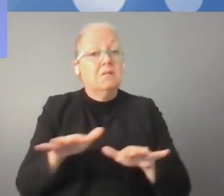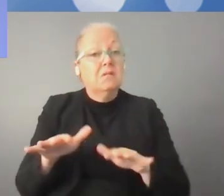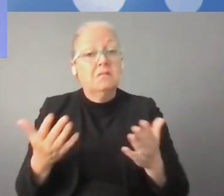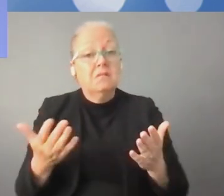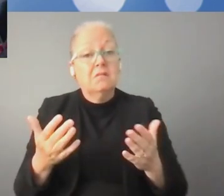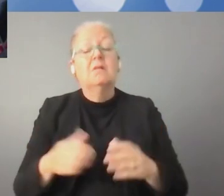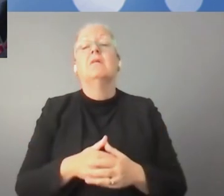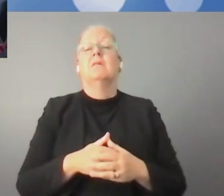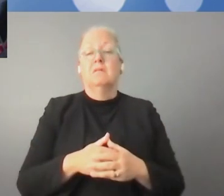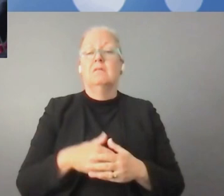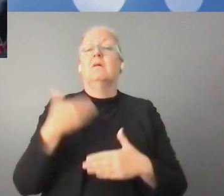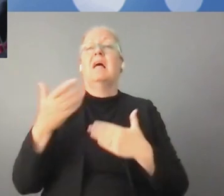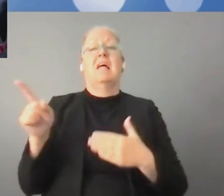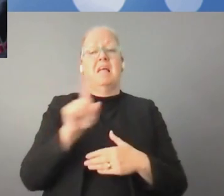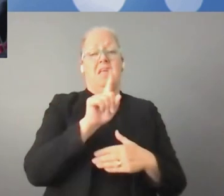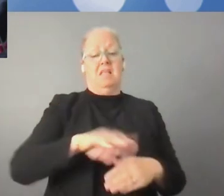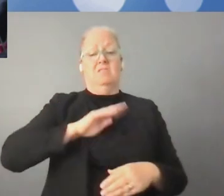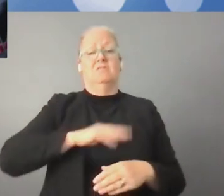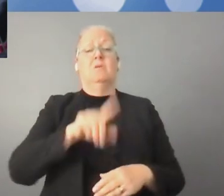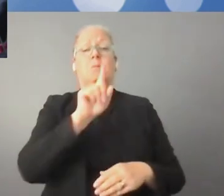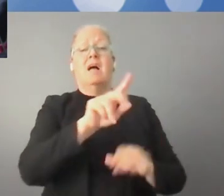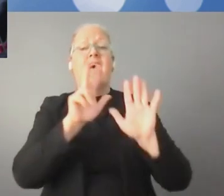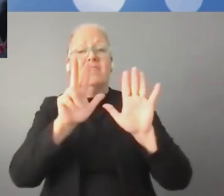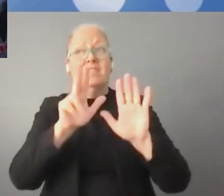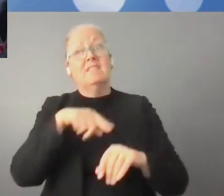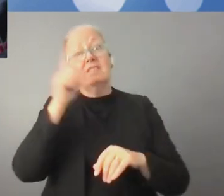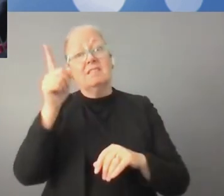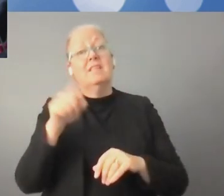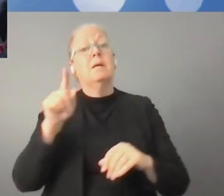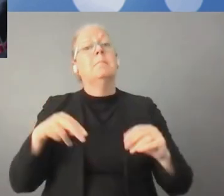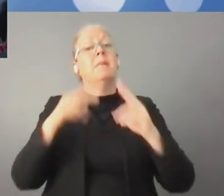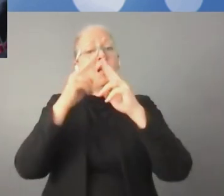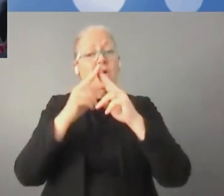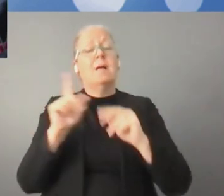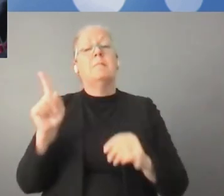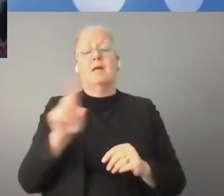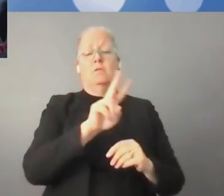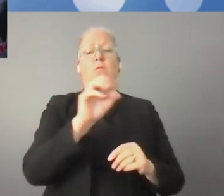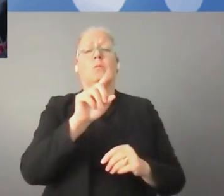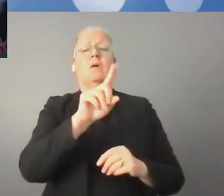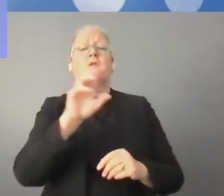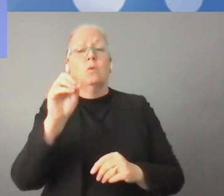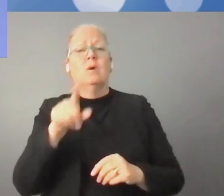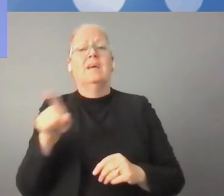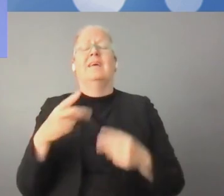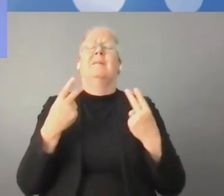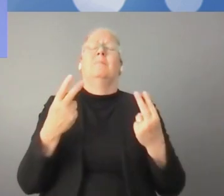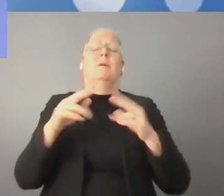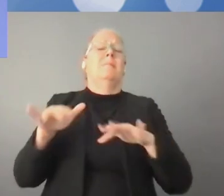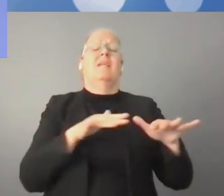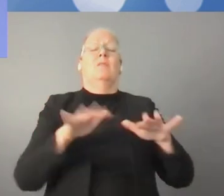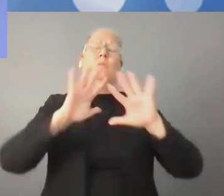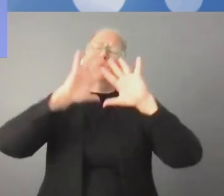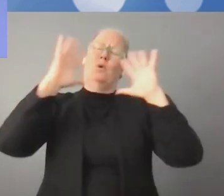Théâtre des Champs-Élysées in Paris. His breakthrough came in 2010 at the most important piano competition in the world,